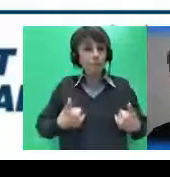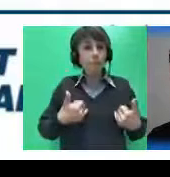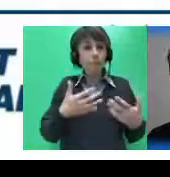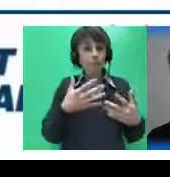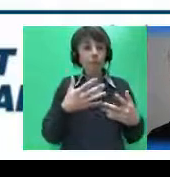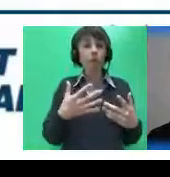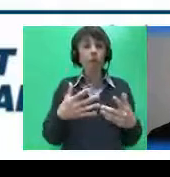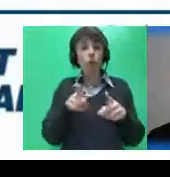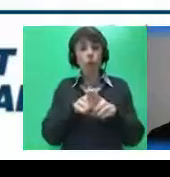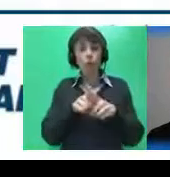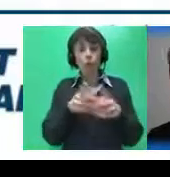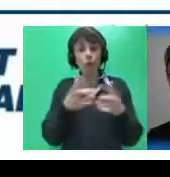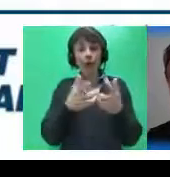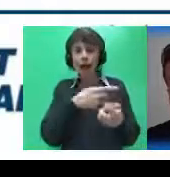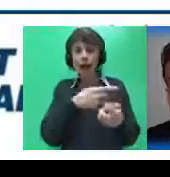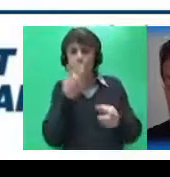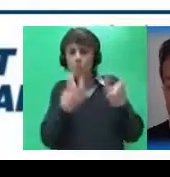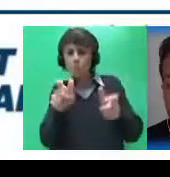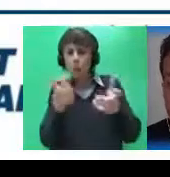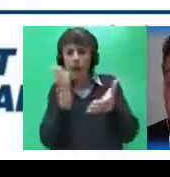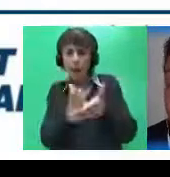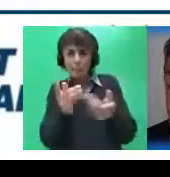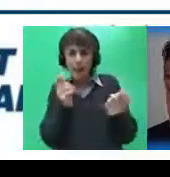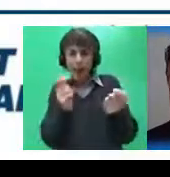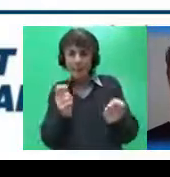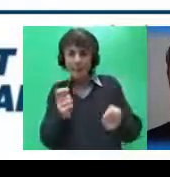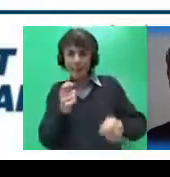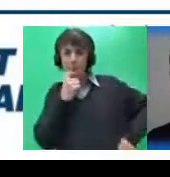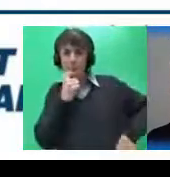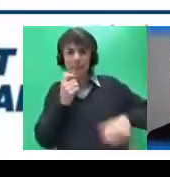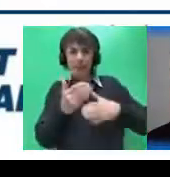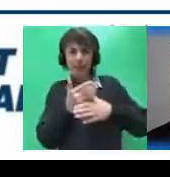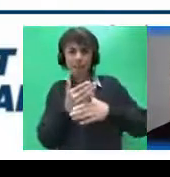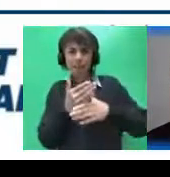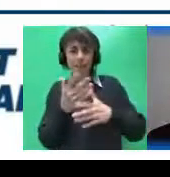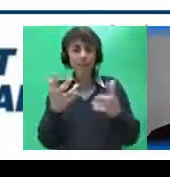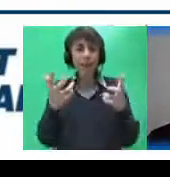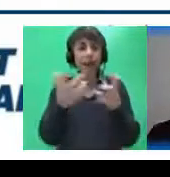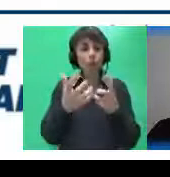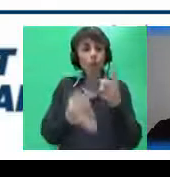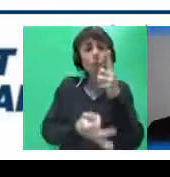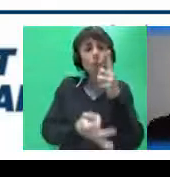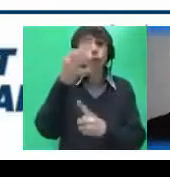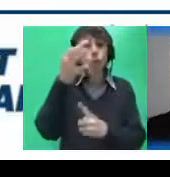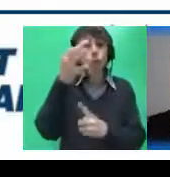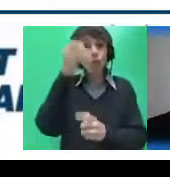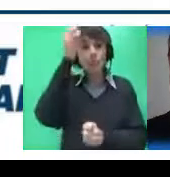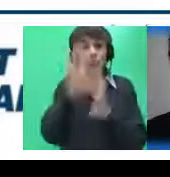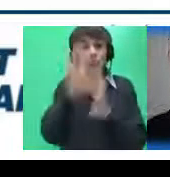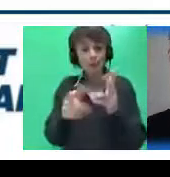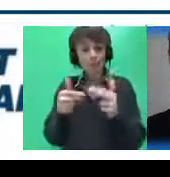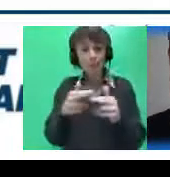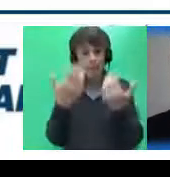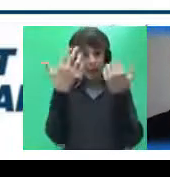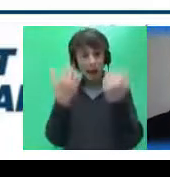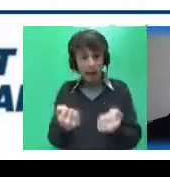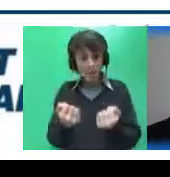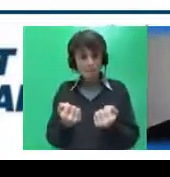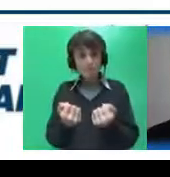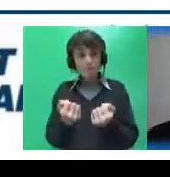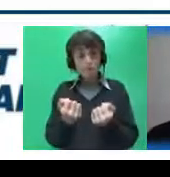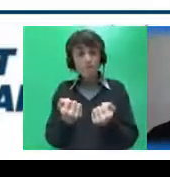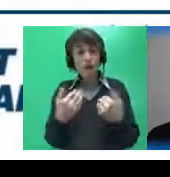activities, particularly during COVID, and any other ideas to improve the experience to someone with a health condition. And this is really starting an opportunity for everyone to feed in their